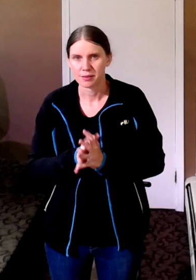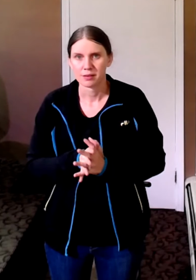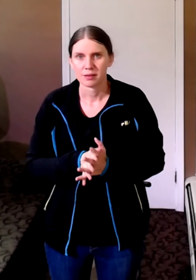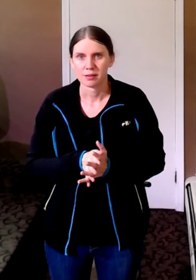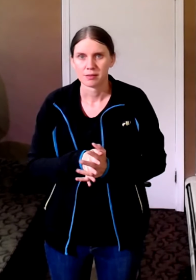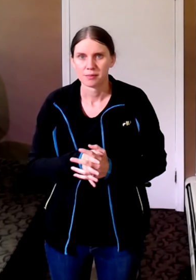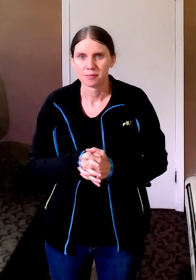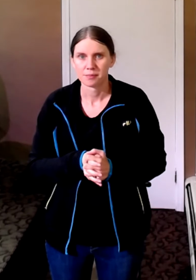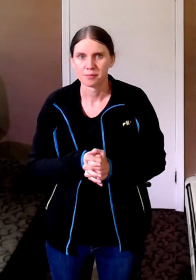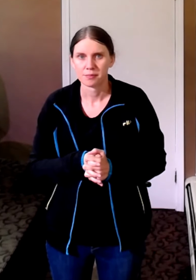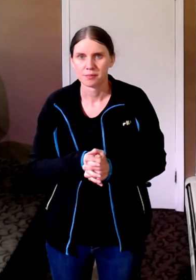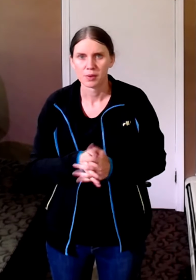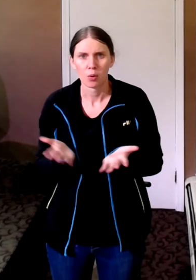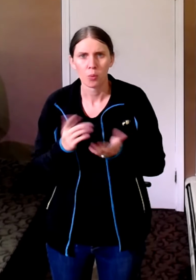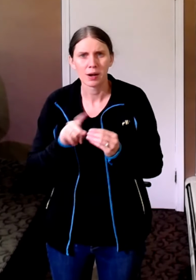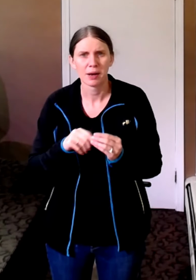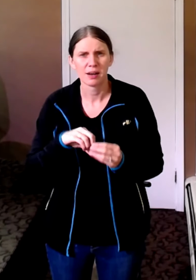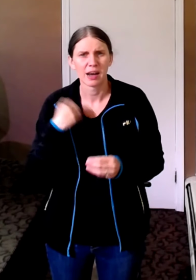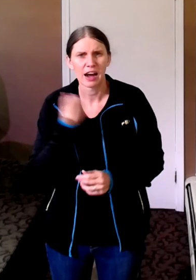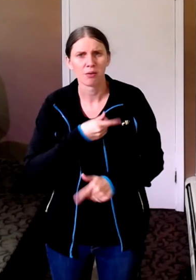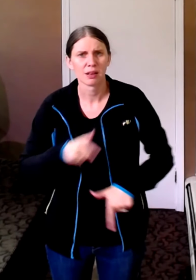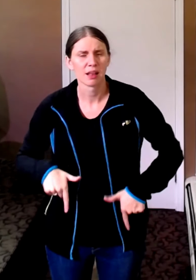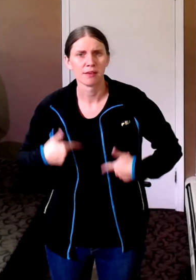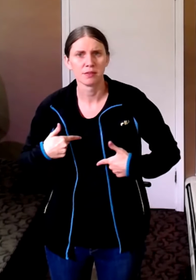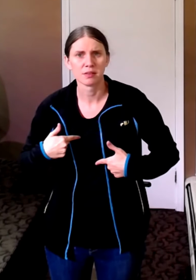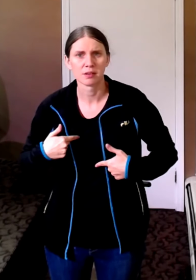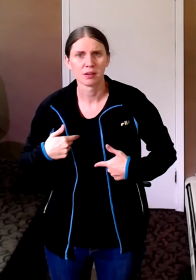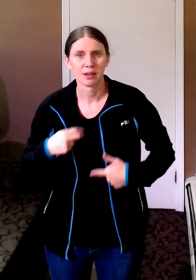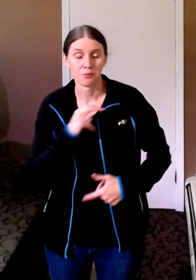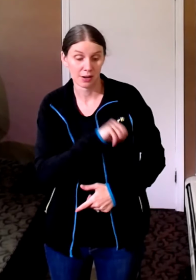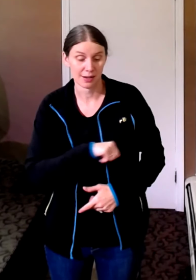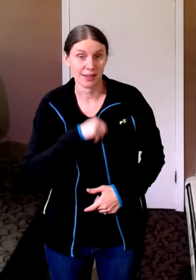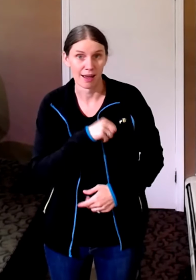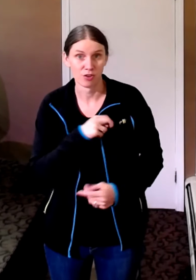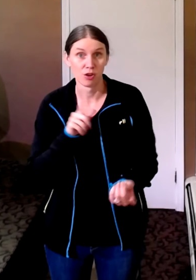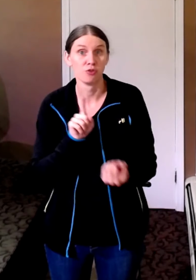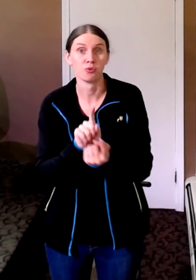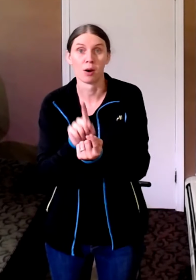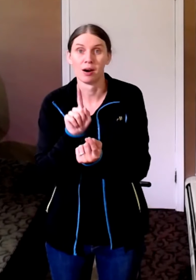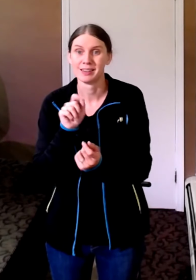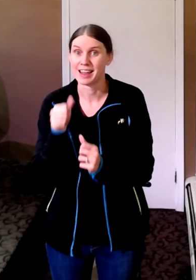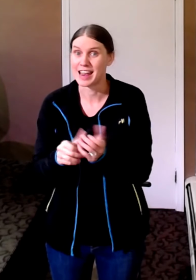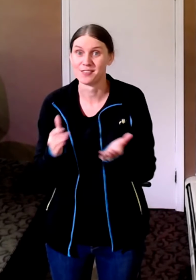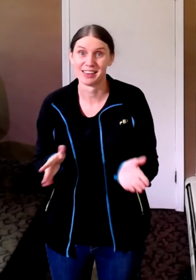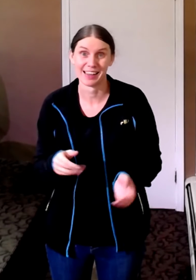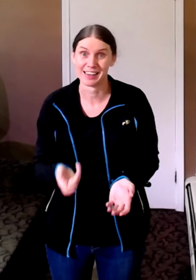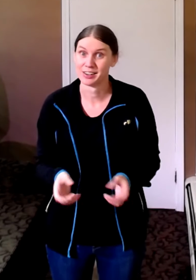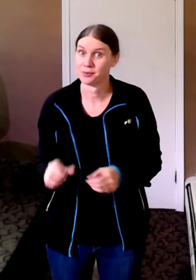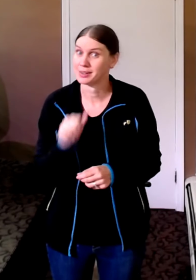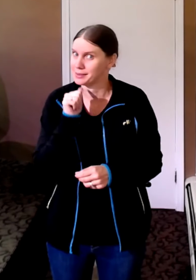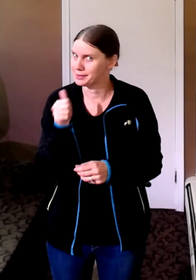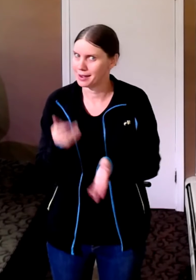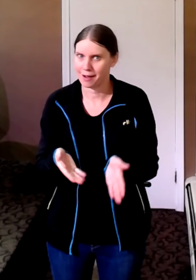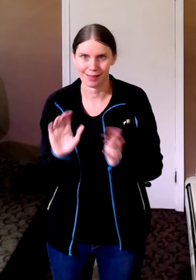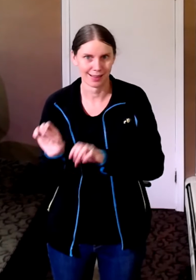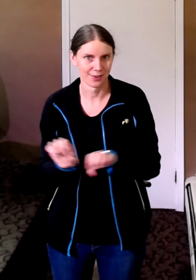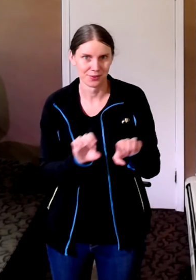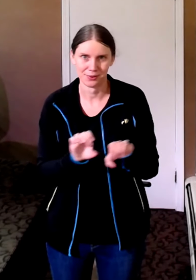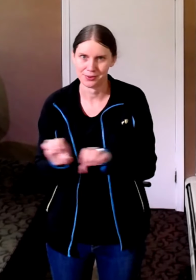things. What about in our lives? We naturally are drawn to everything we're not supposed to do.